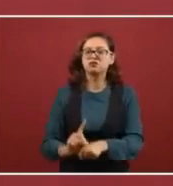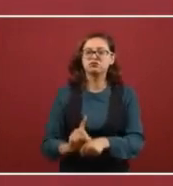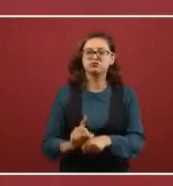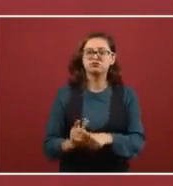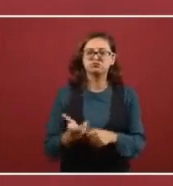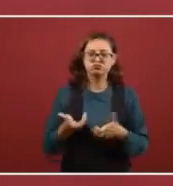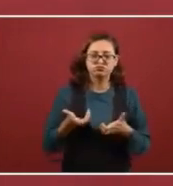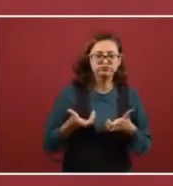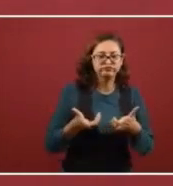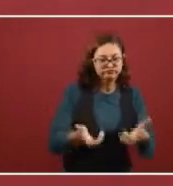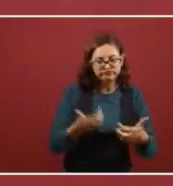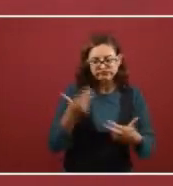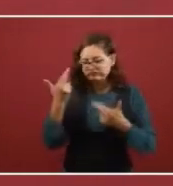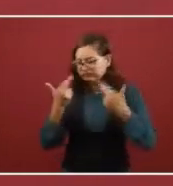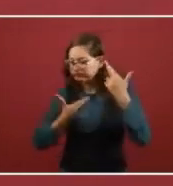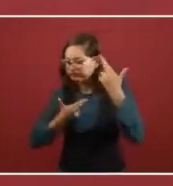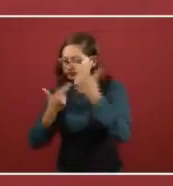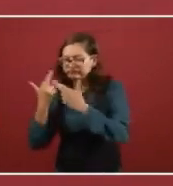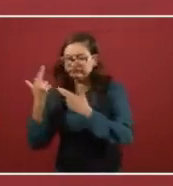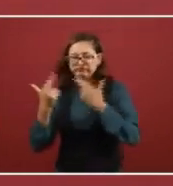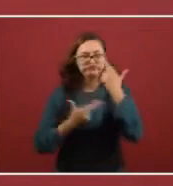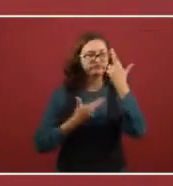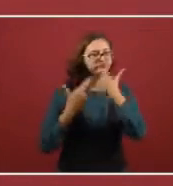of roads,